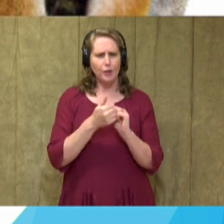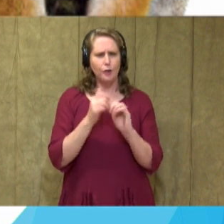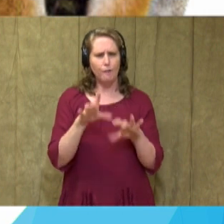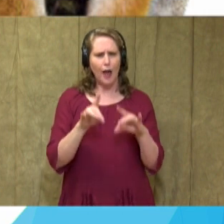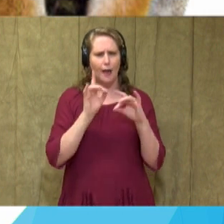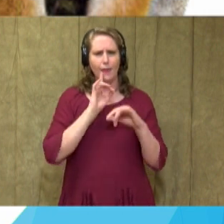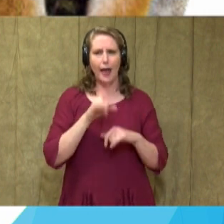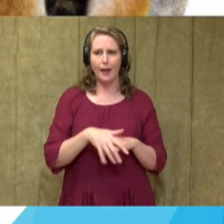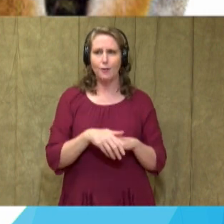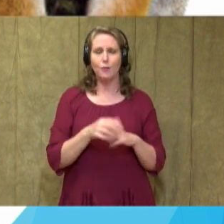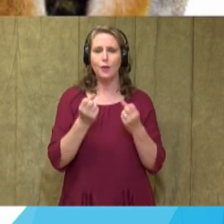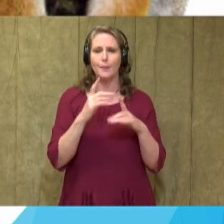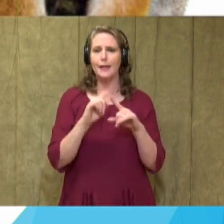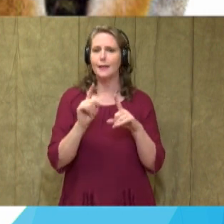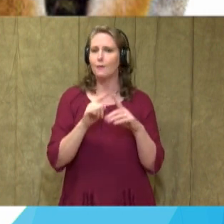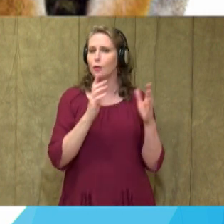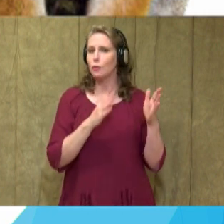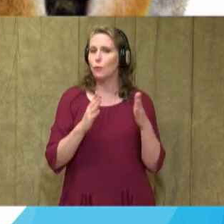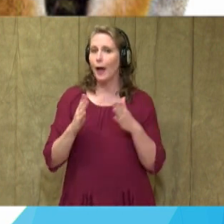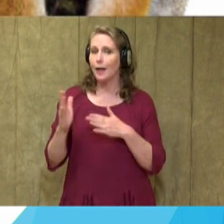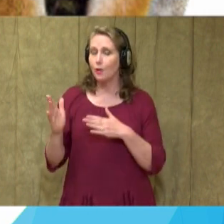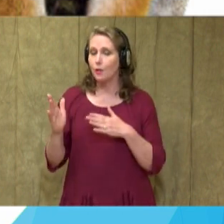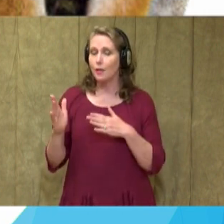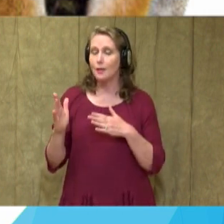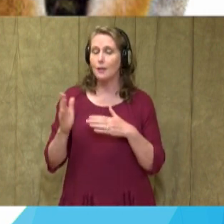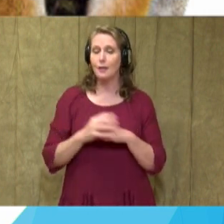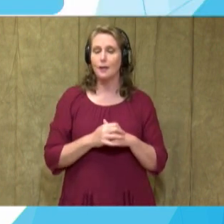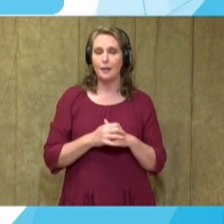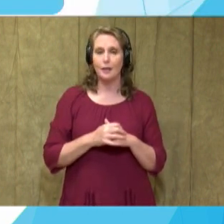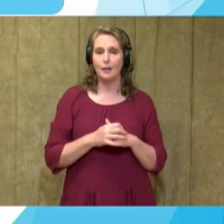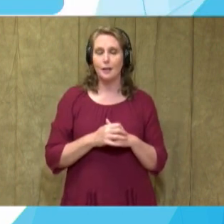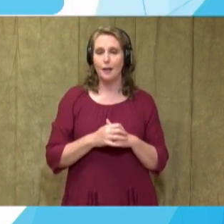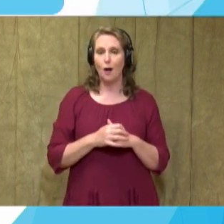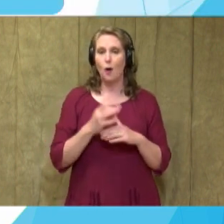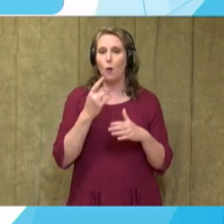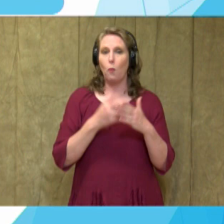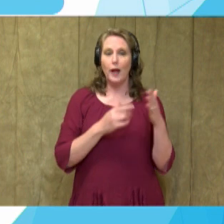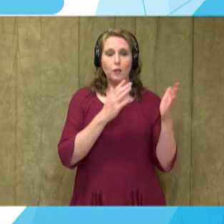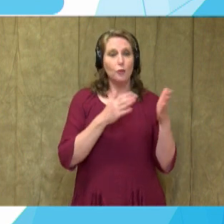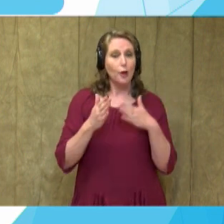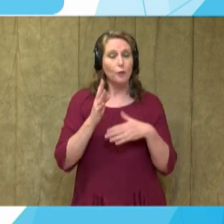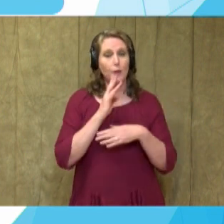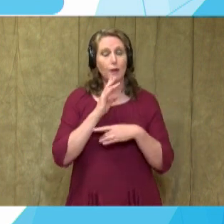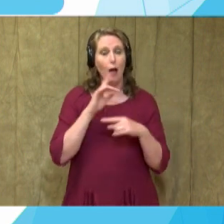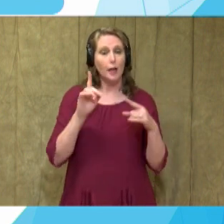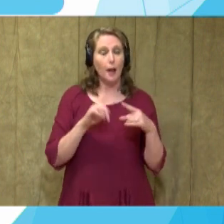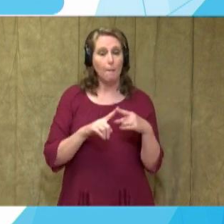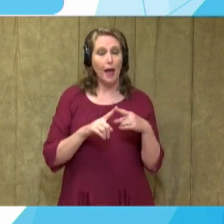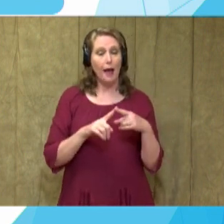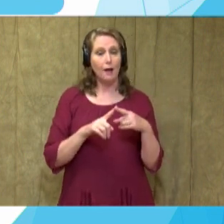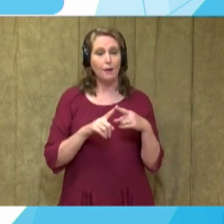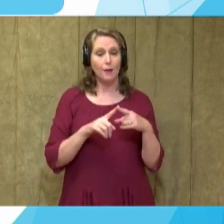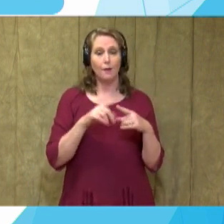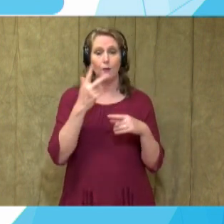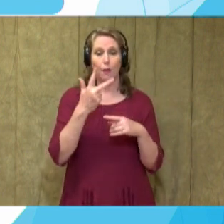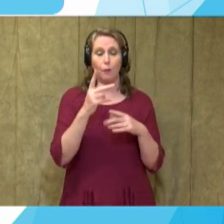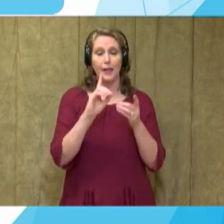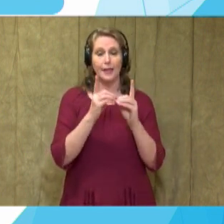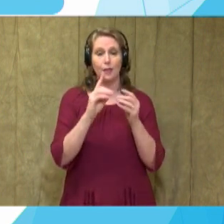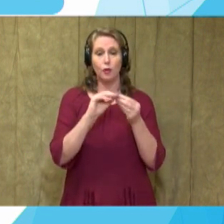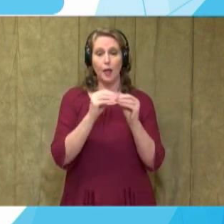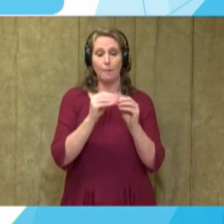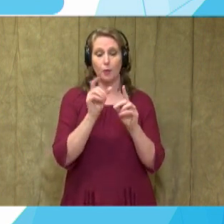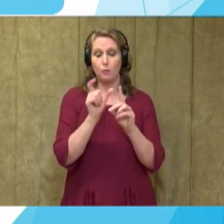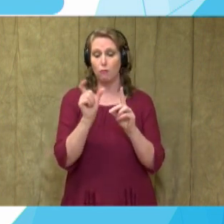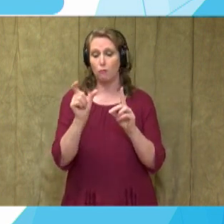different strategies that you could use. What were some of the strategies that we talked about to add three-digit numbers?